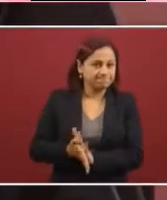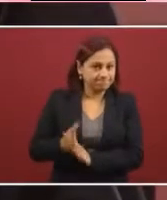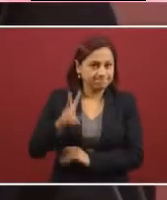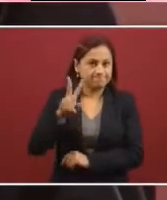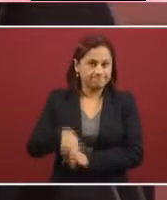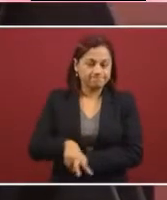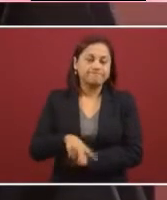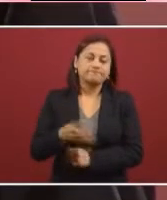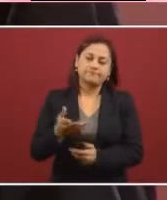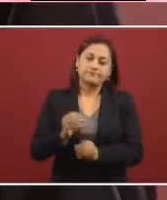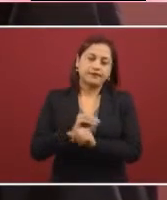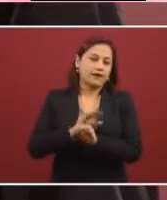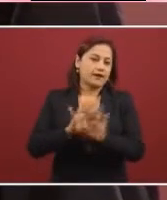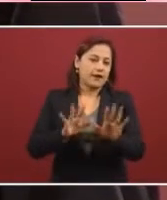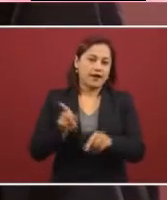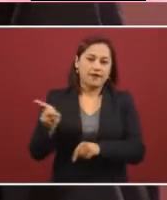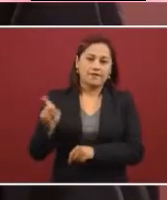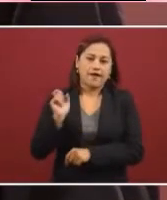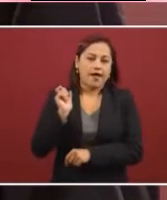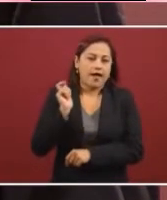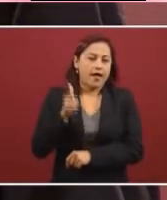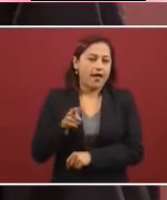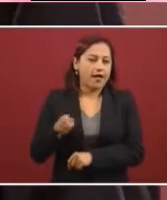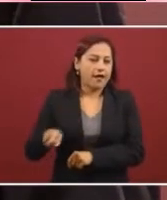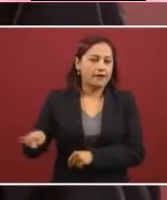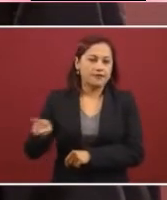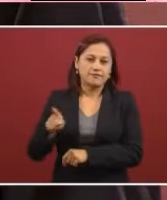Sin duda. Without a doubt.